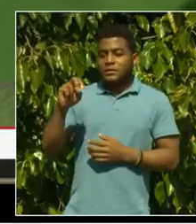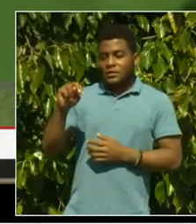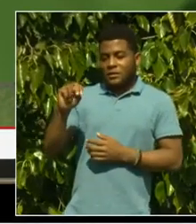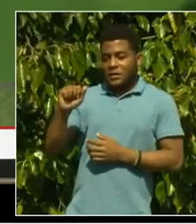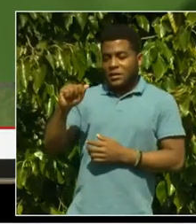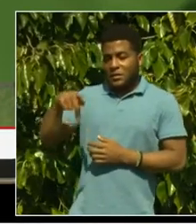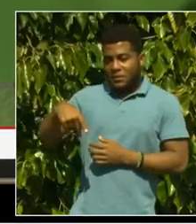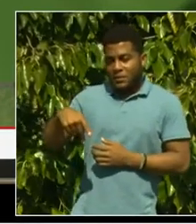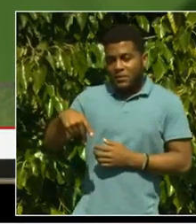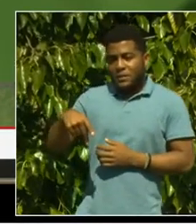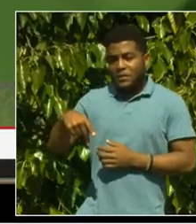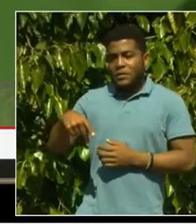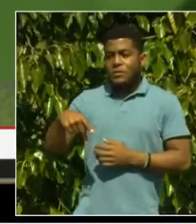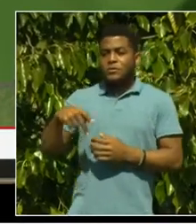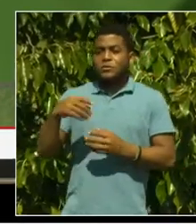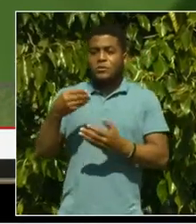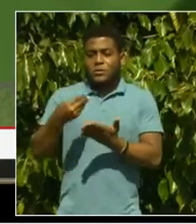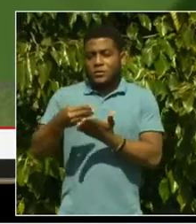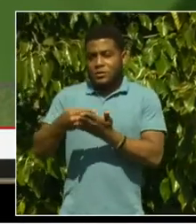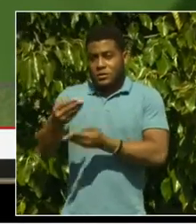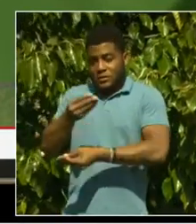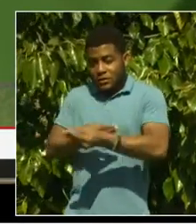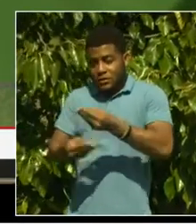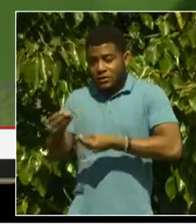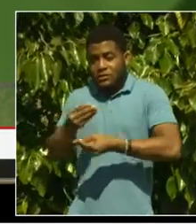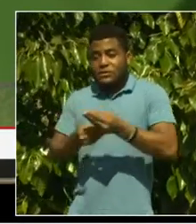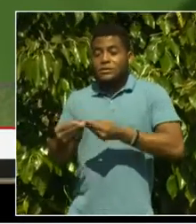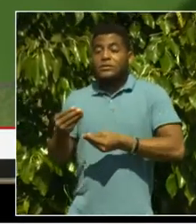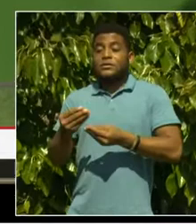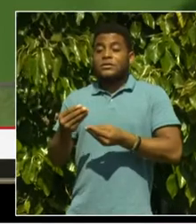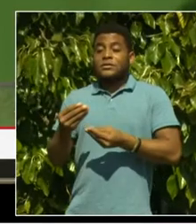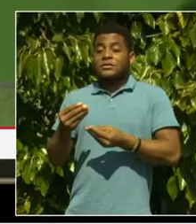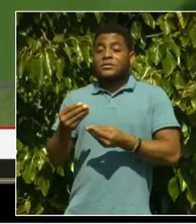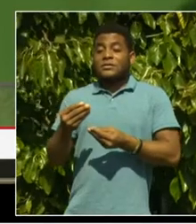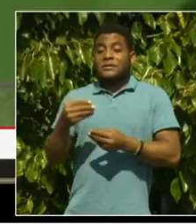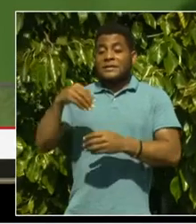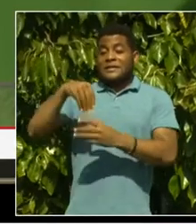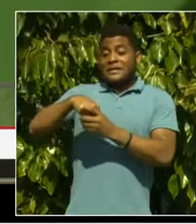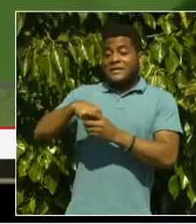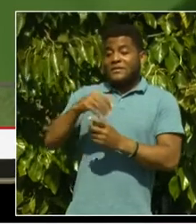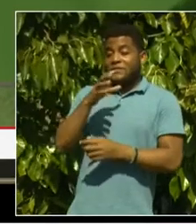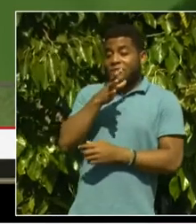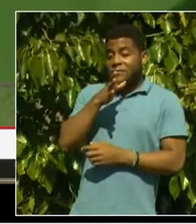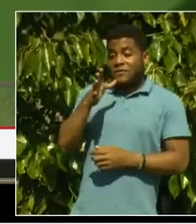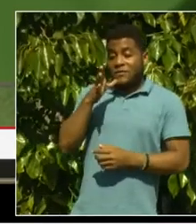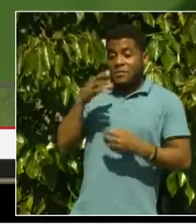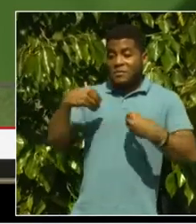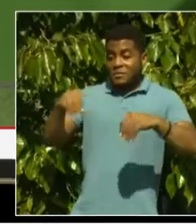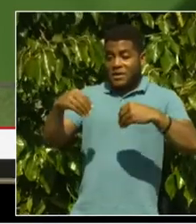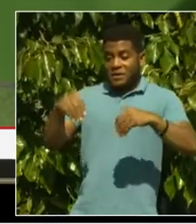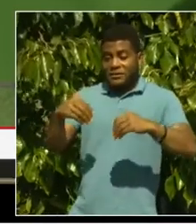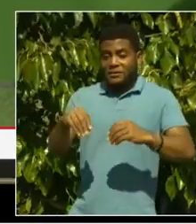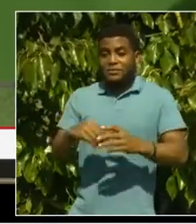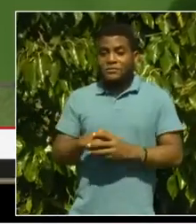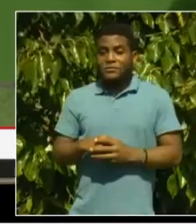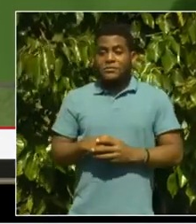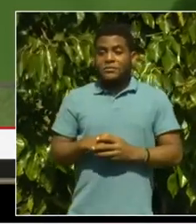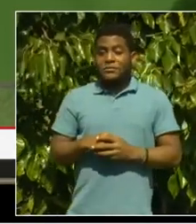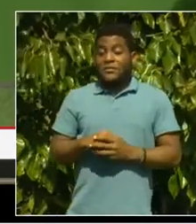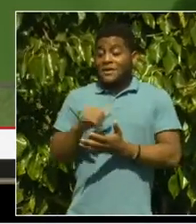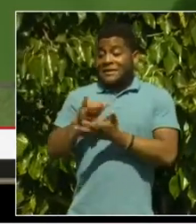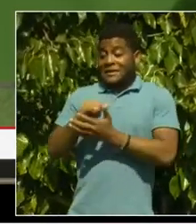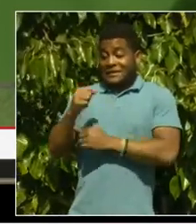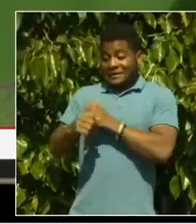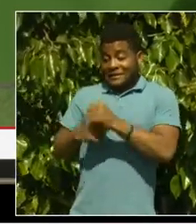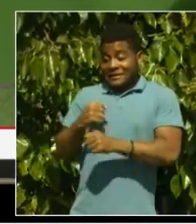farmers markets. In 2020, we saw our average SNAP transaction almost double from the prior year. Our